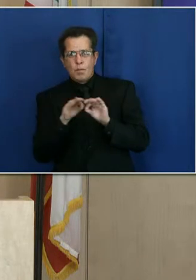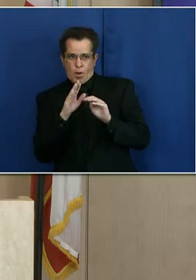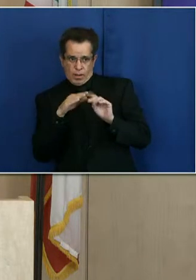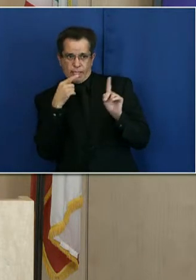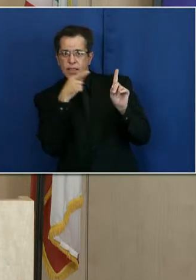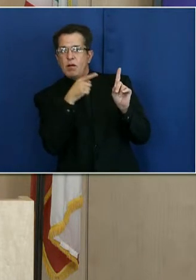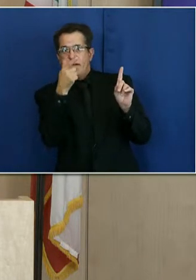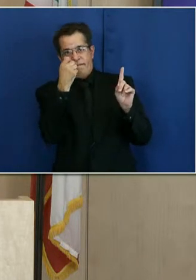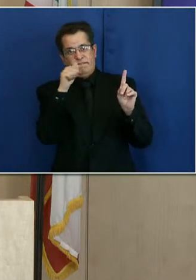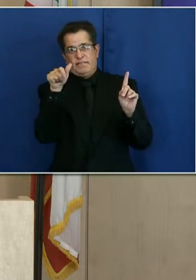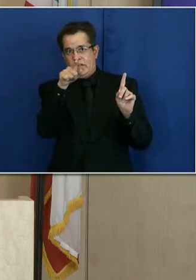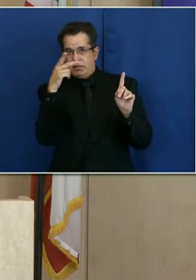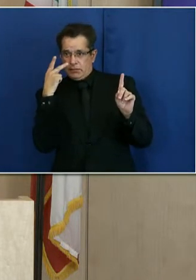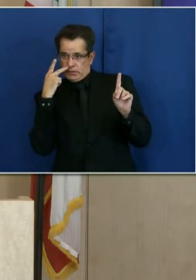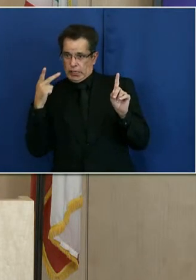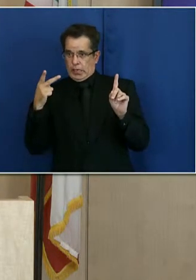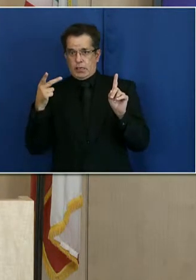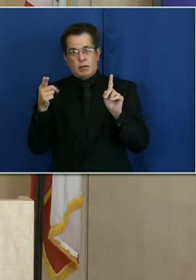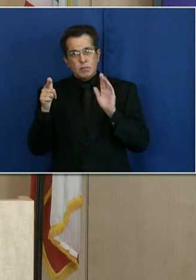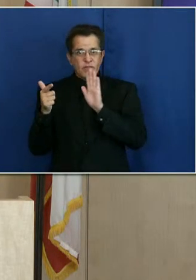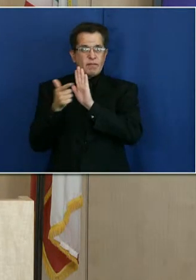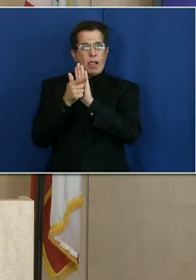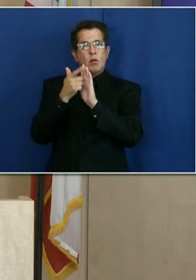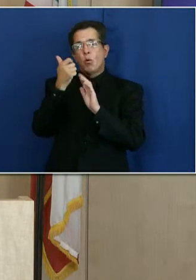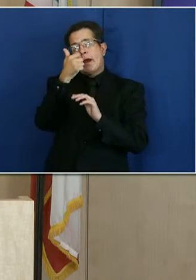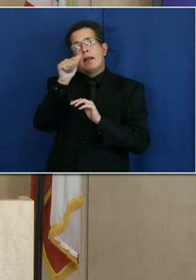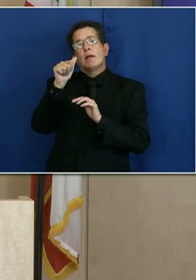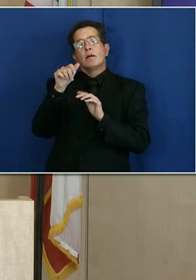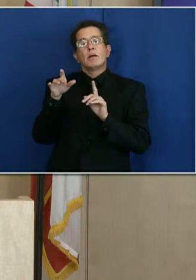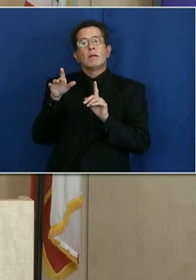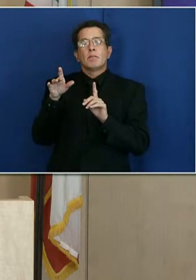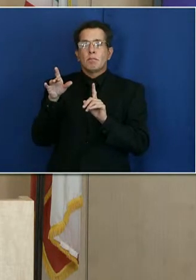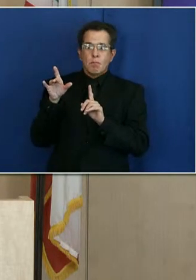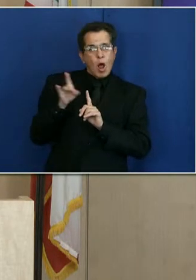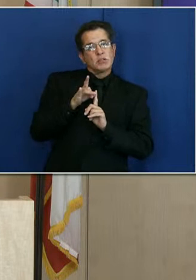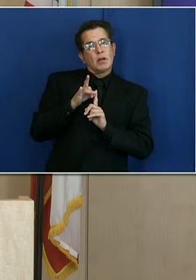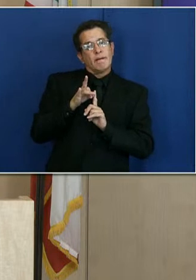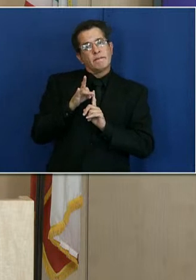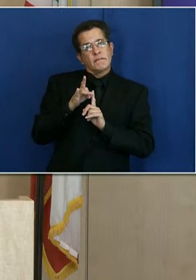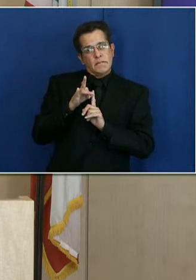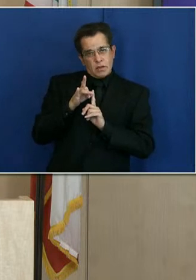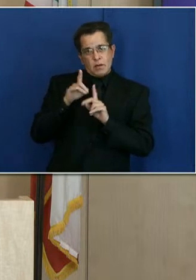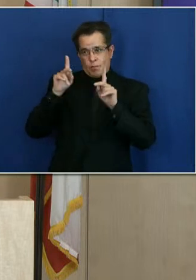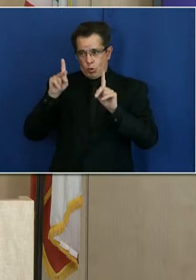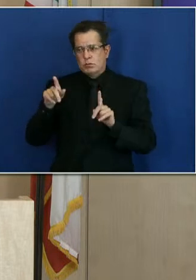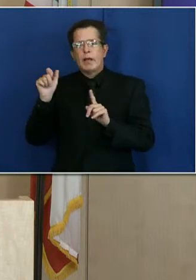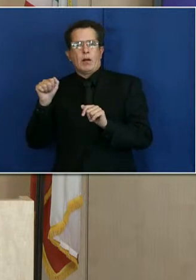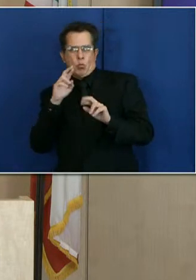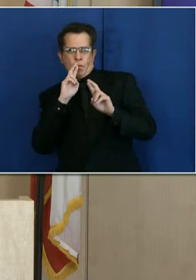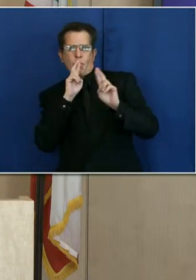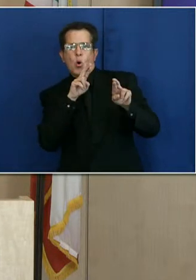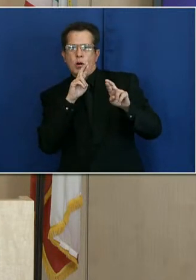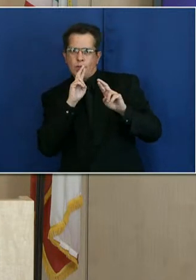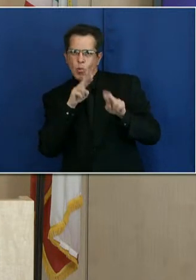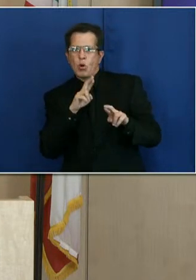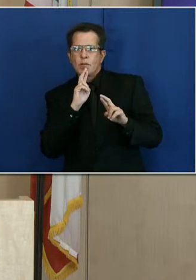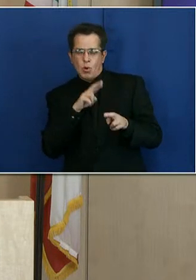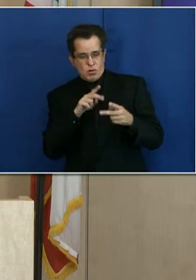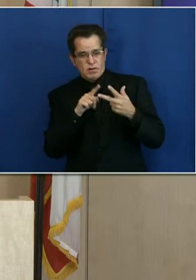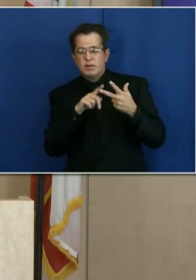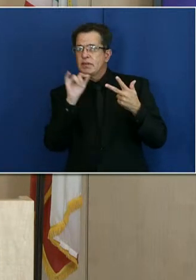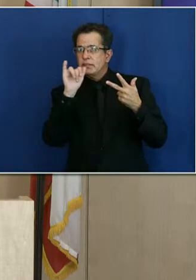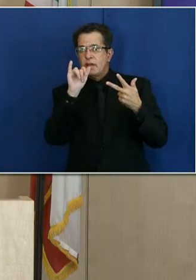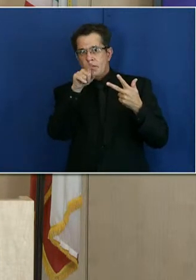any of our community members have been exposed or test positive. But another one of those reports is where community members, whether they're